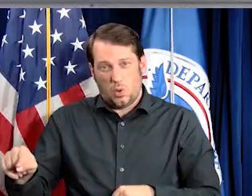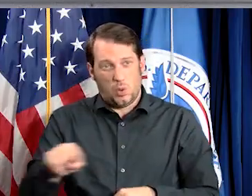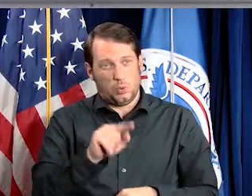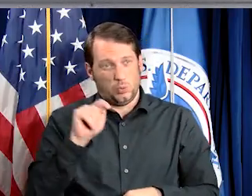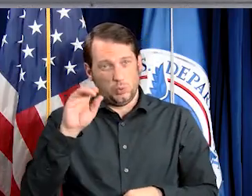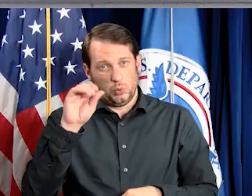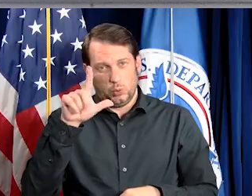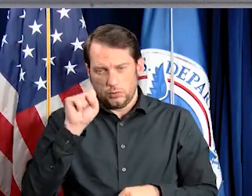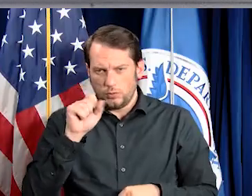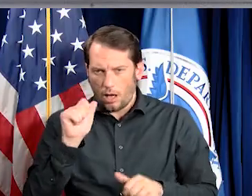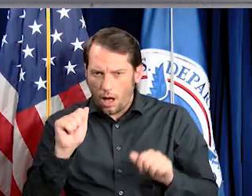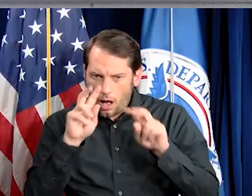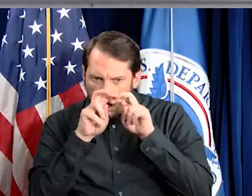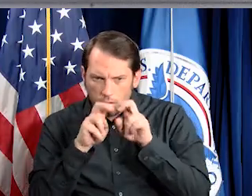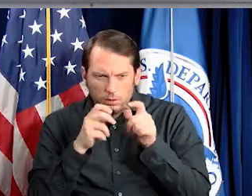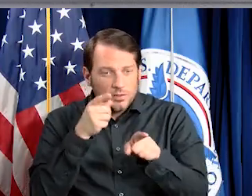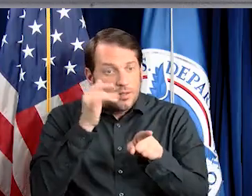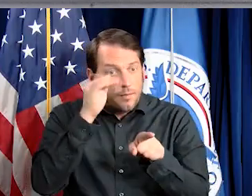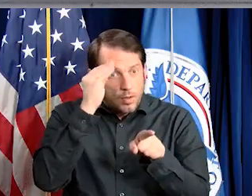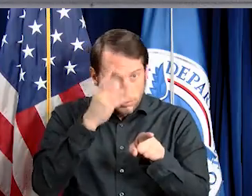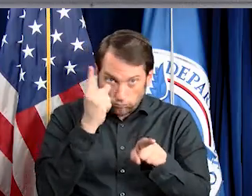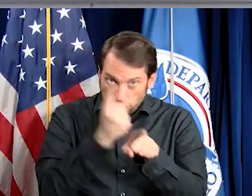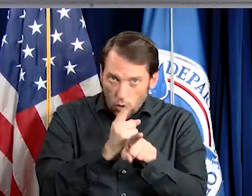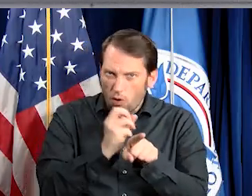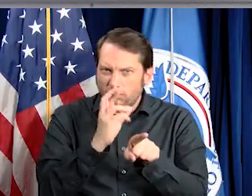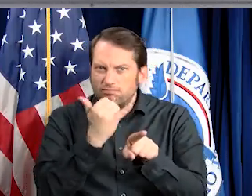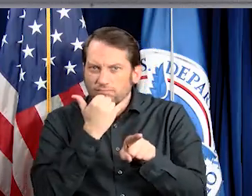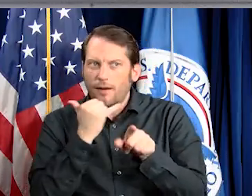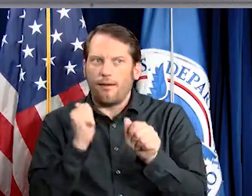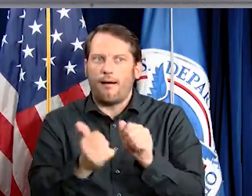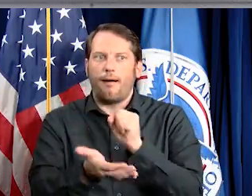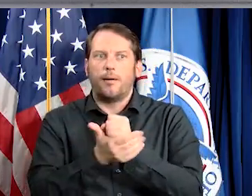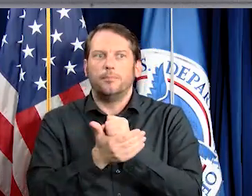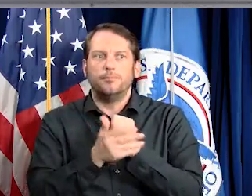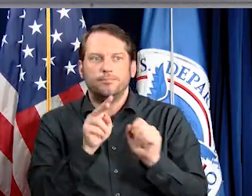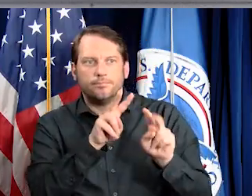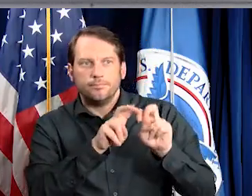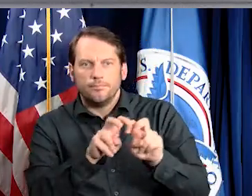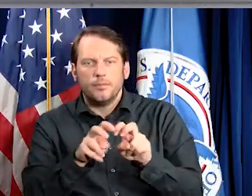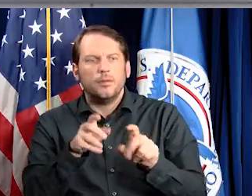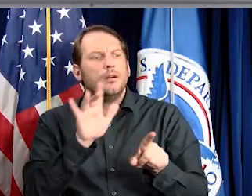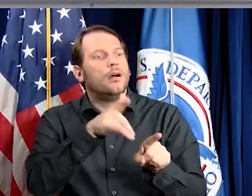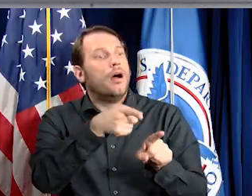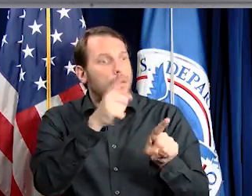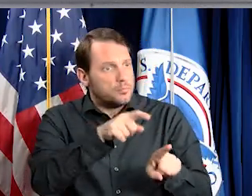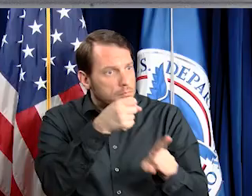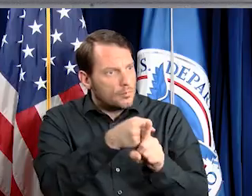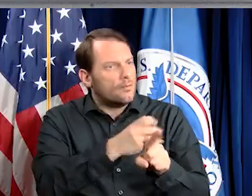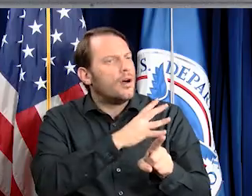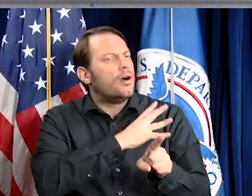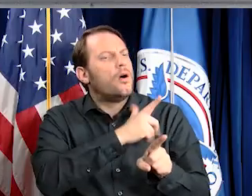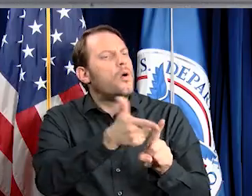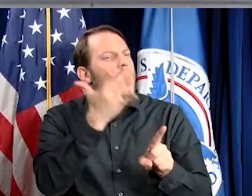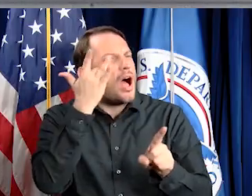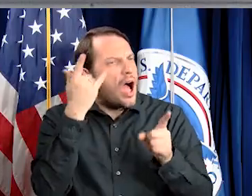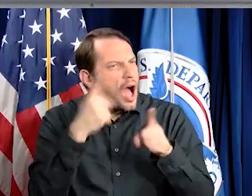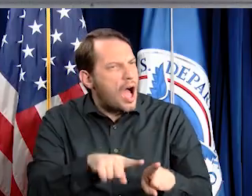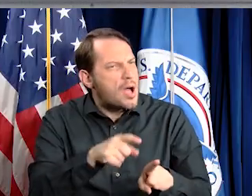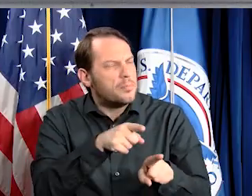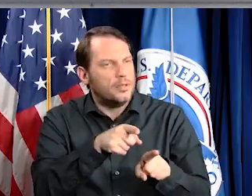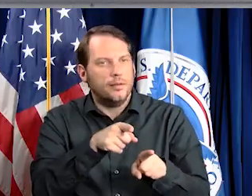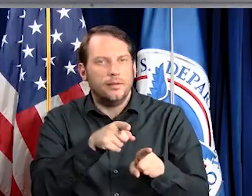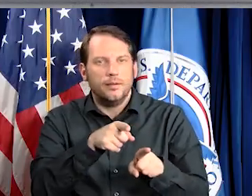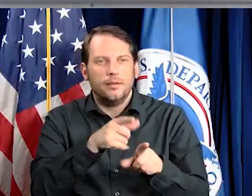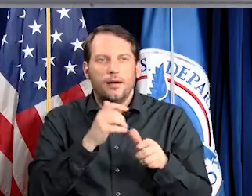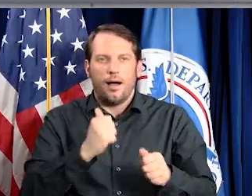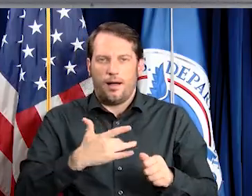misinformation. And it helps to then know where that's happening, when it's happening, and then be the authoritative voice to then start